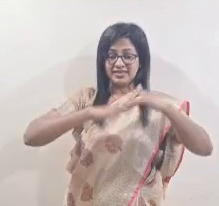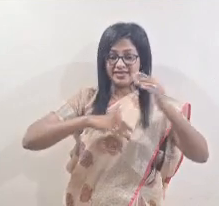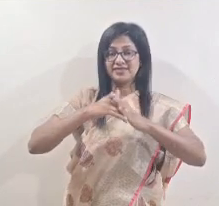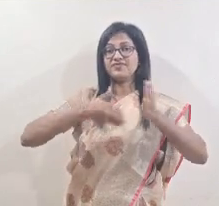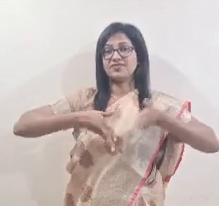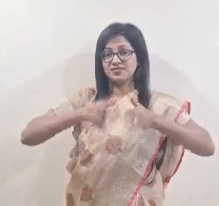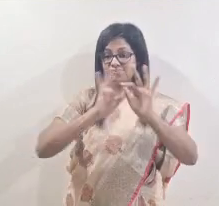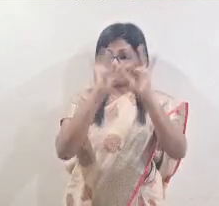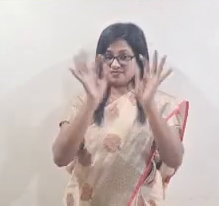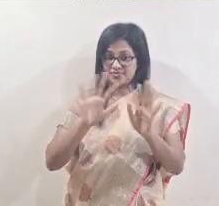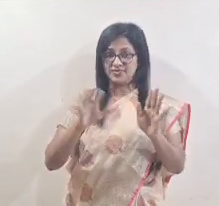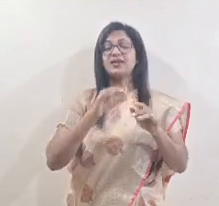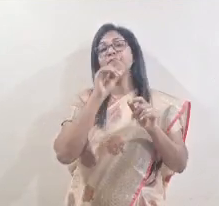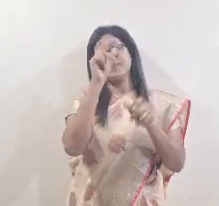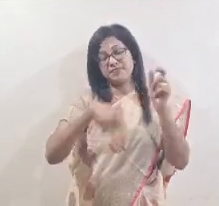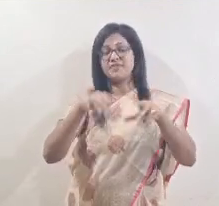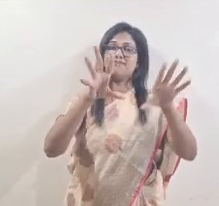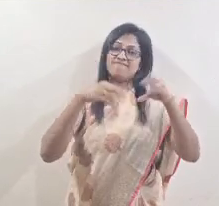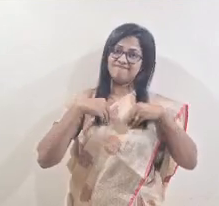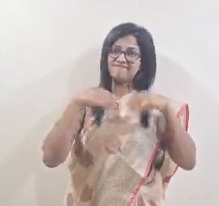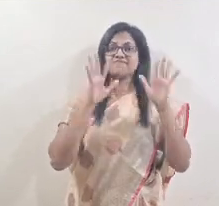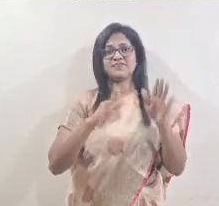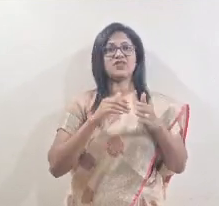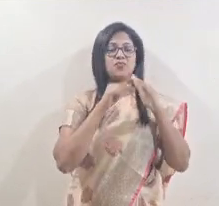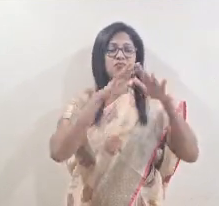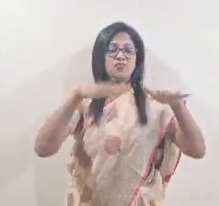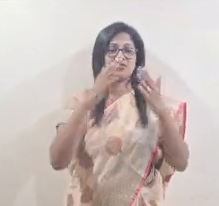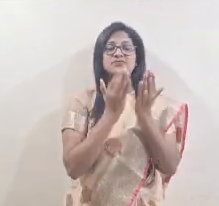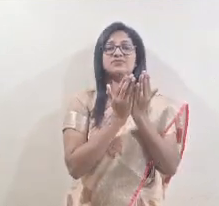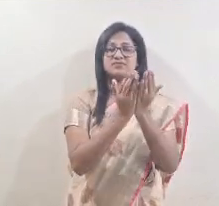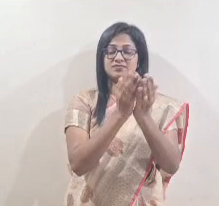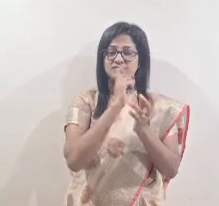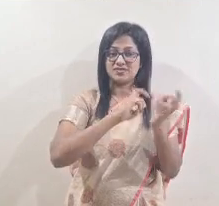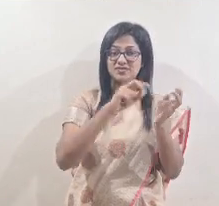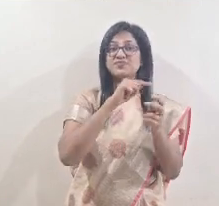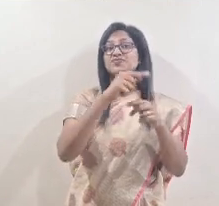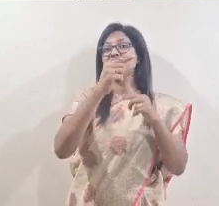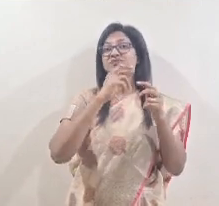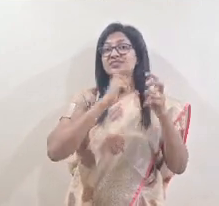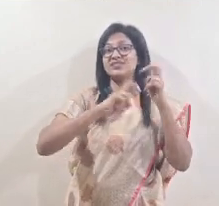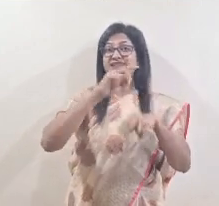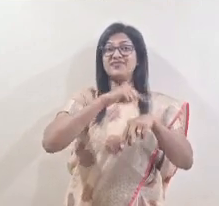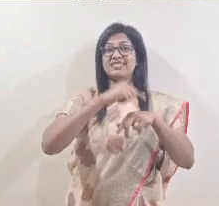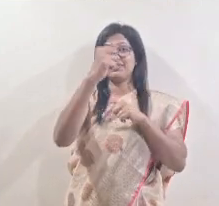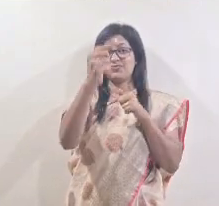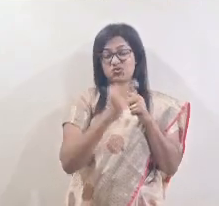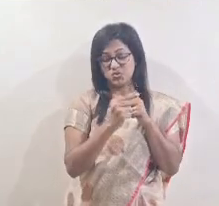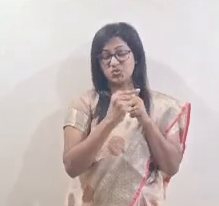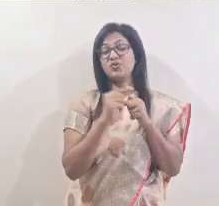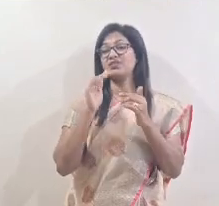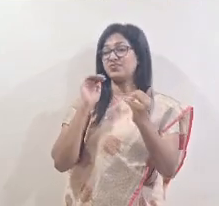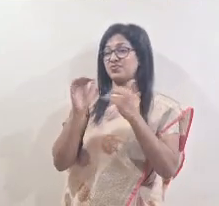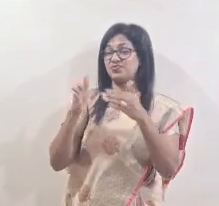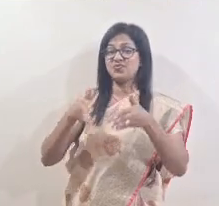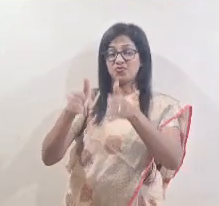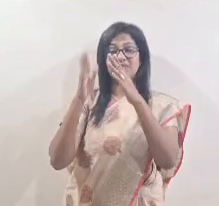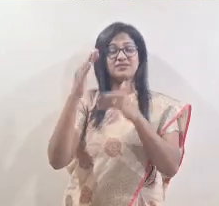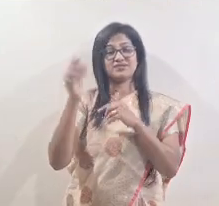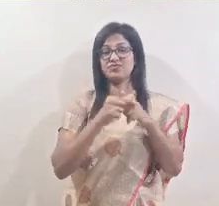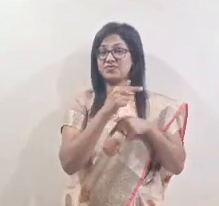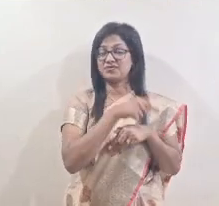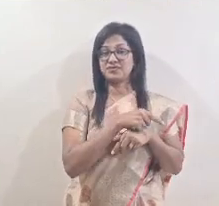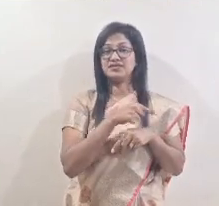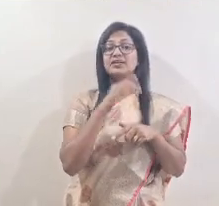infrastructure for the same, people are ready to use water transport because the travel time is much lesser than by road. So they are